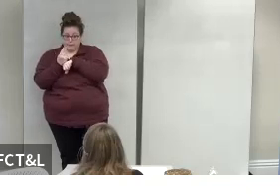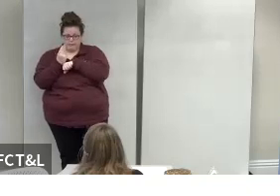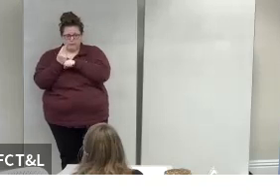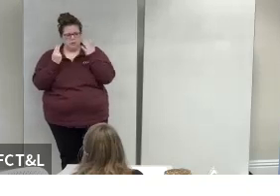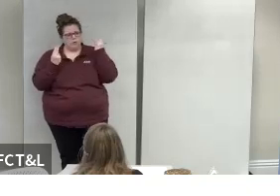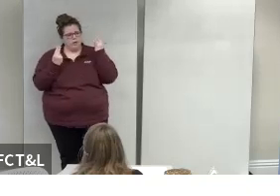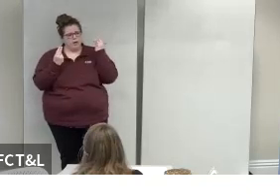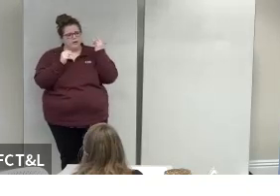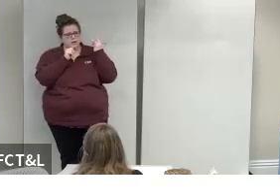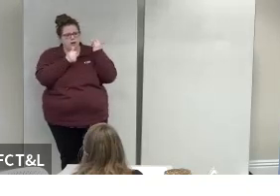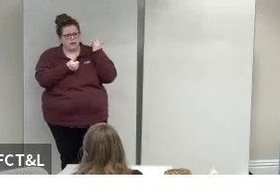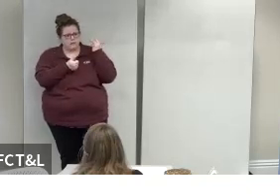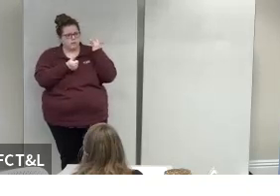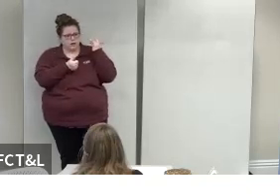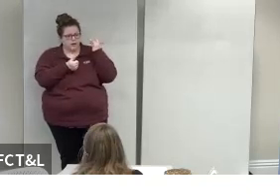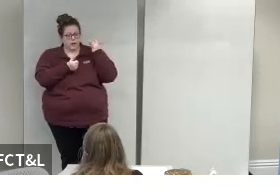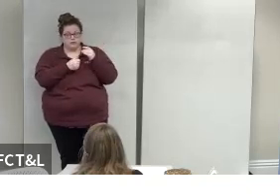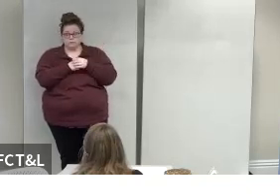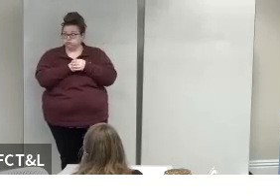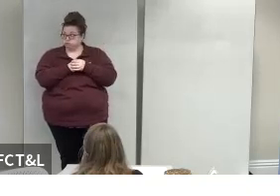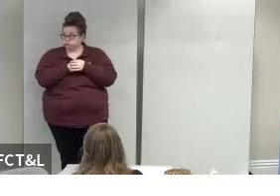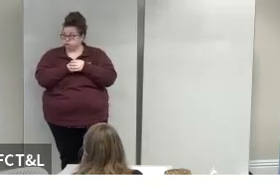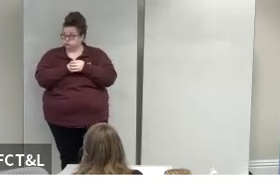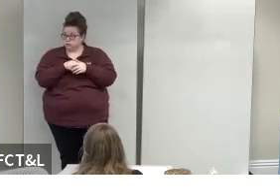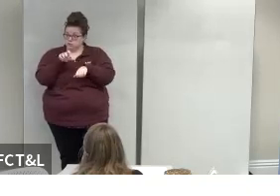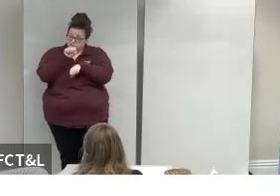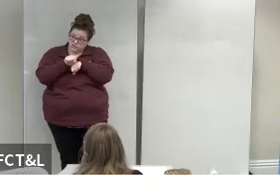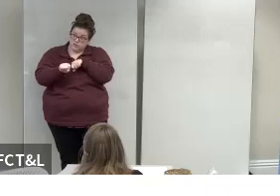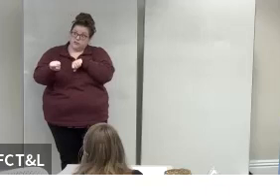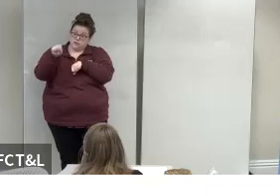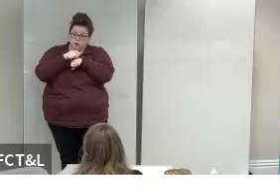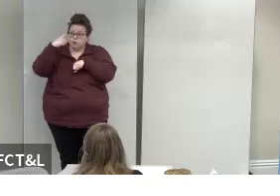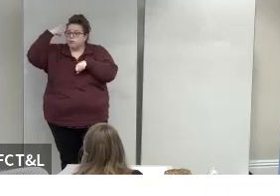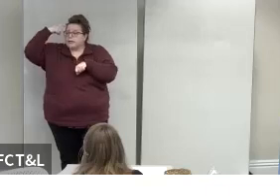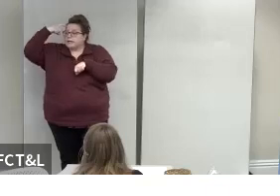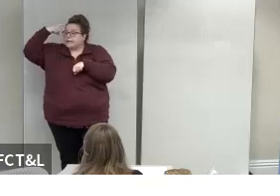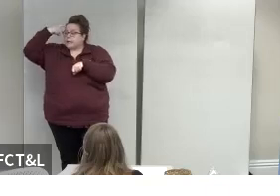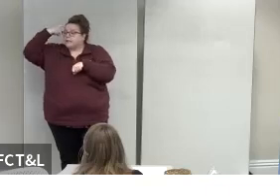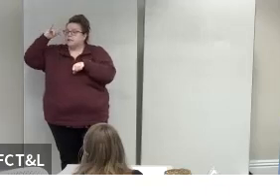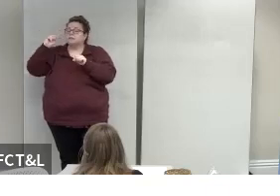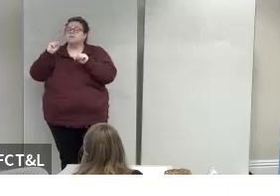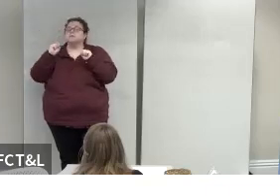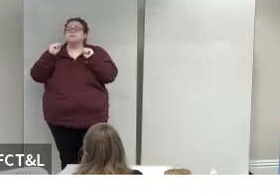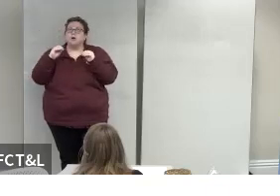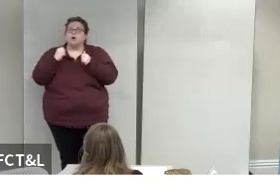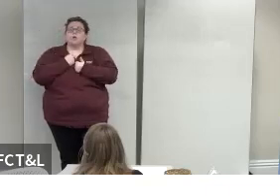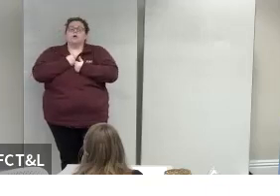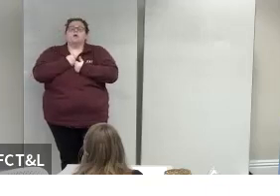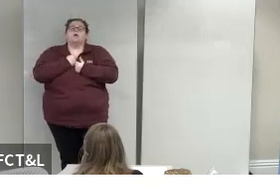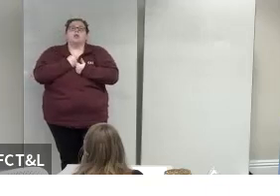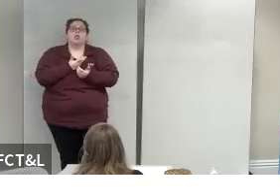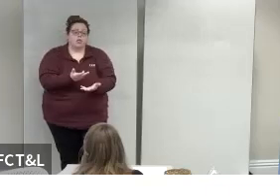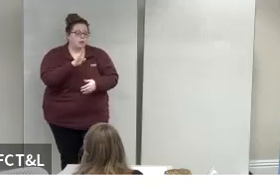that prefer not to use them, and you may wonder why. Well, it's a lot of work. There's